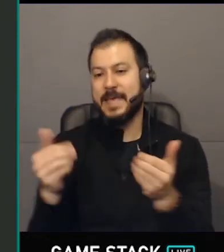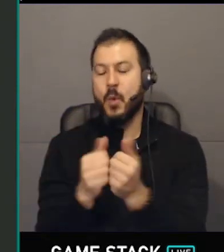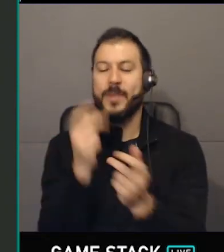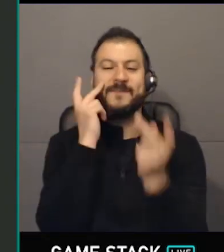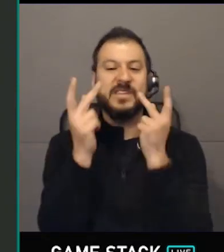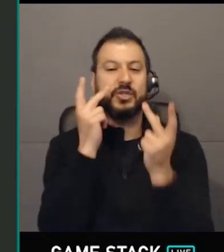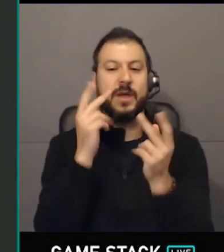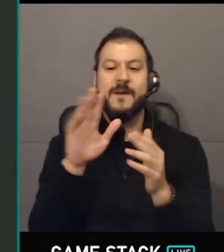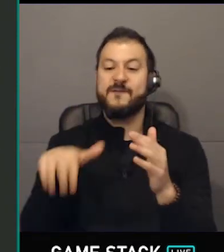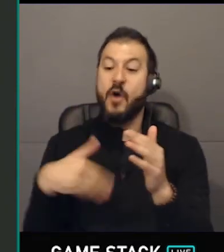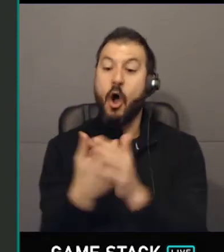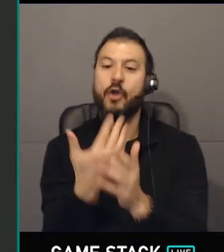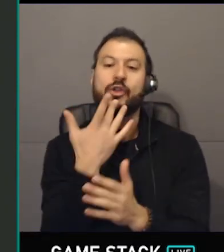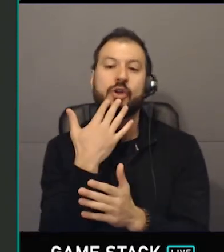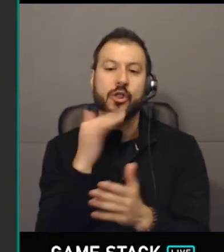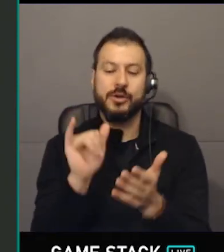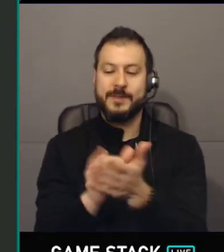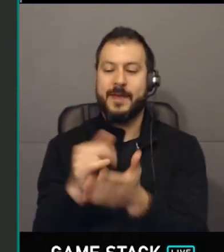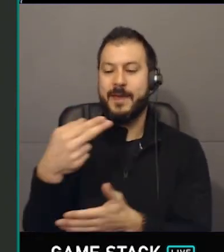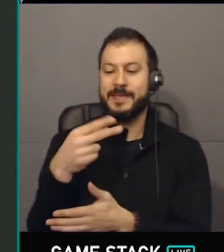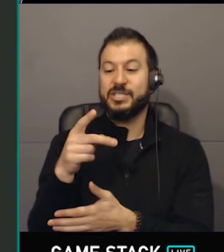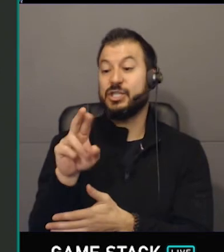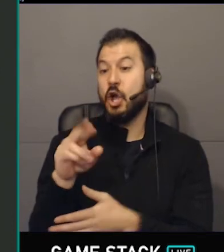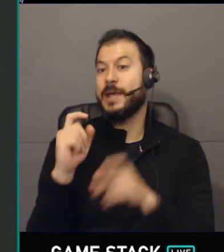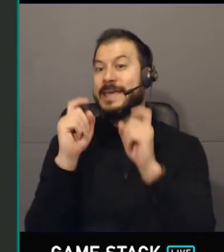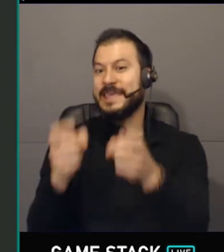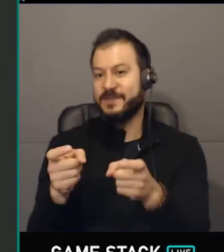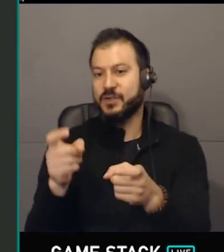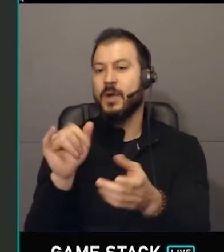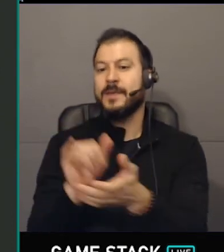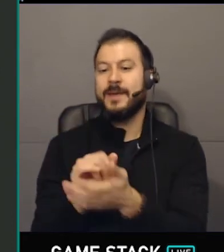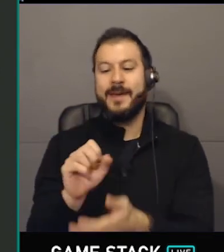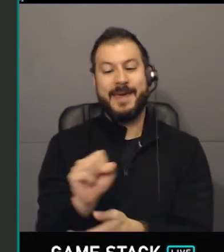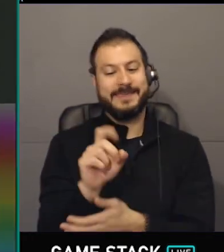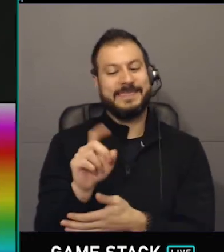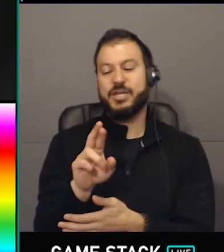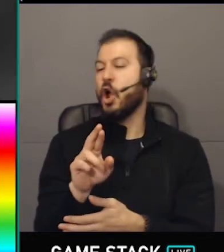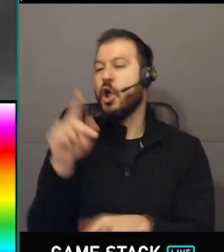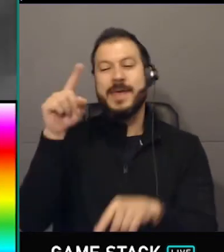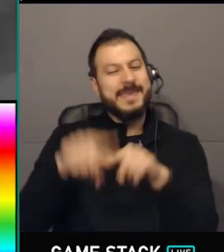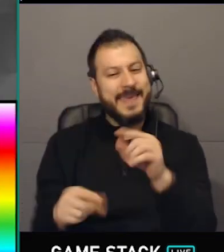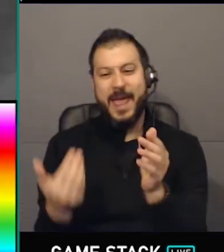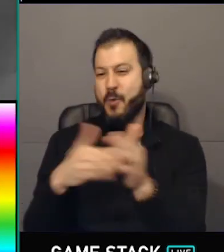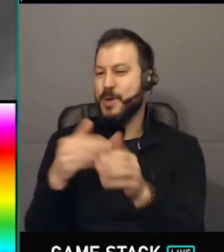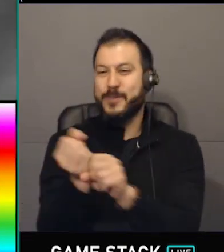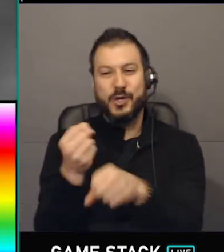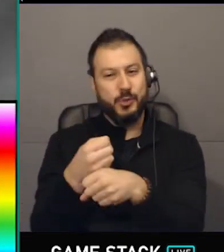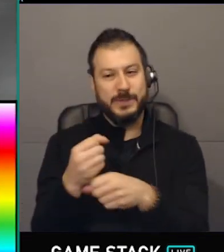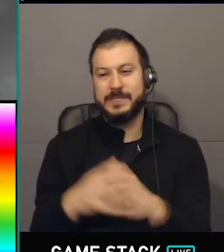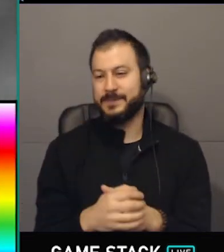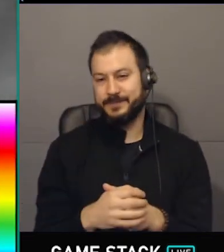all the colors that Auto HDR gives you that SDR can't reproduce.